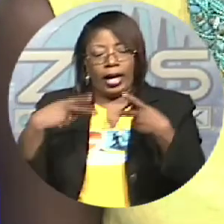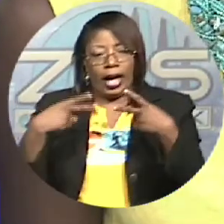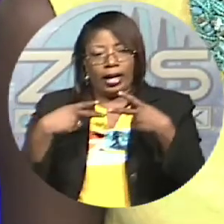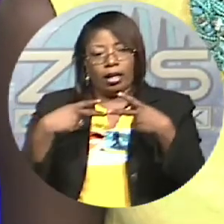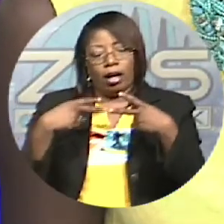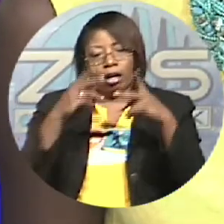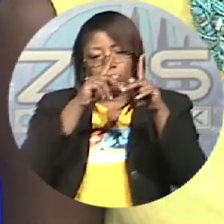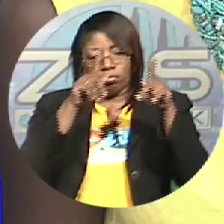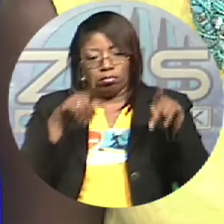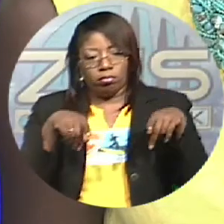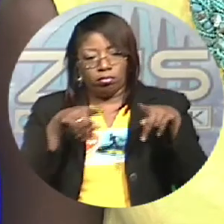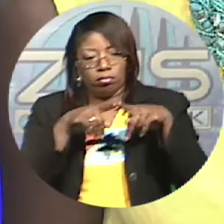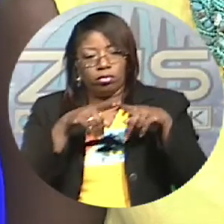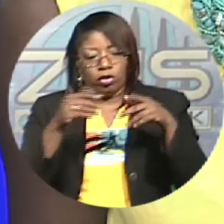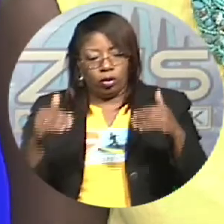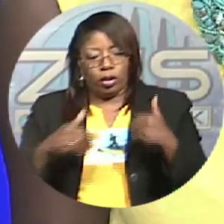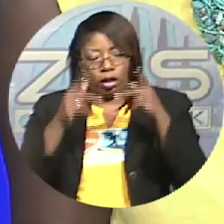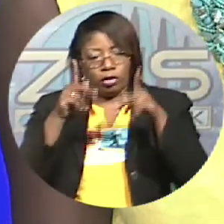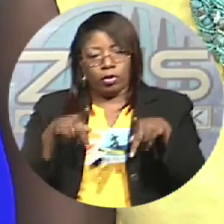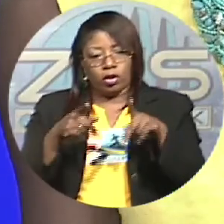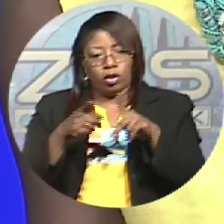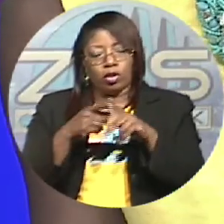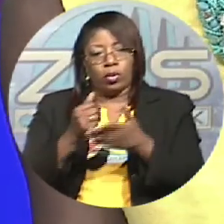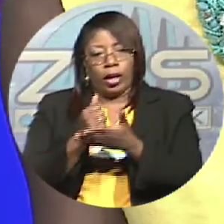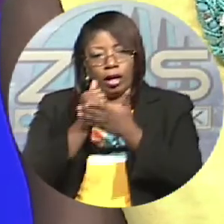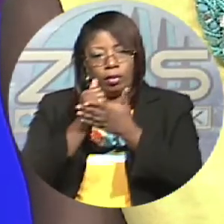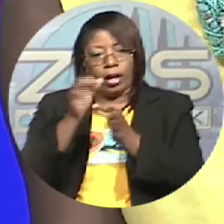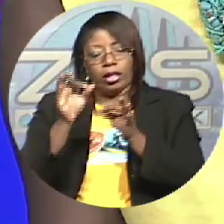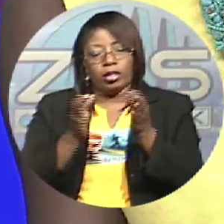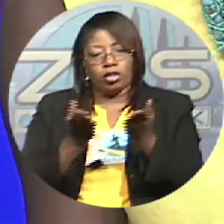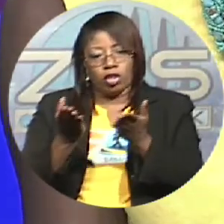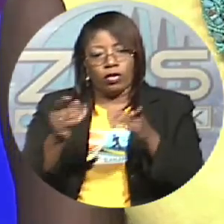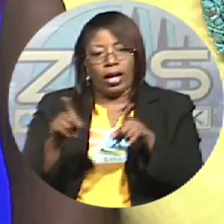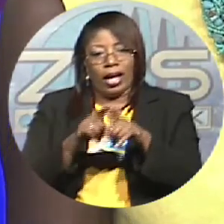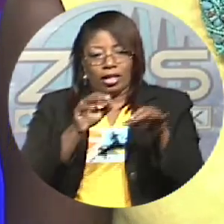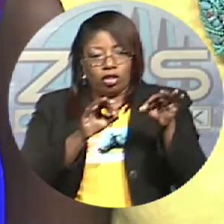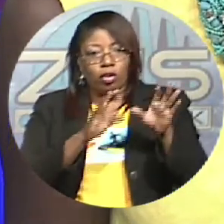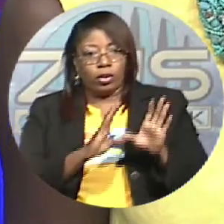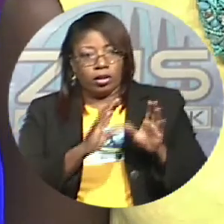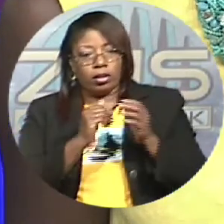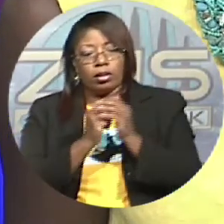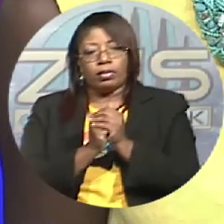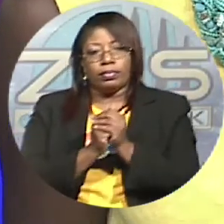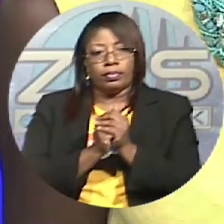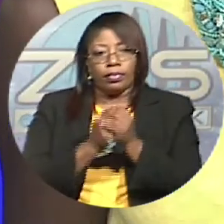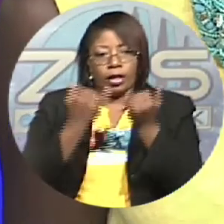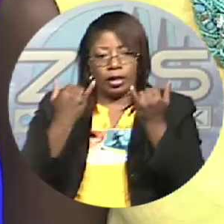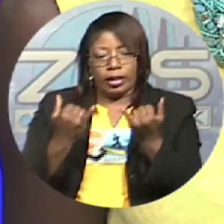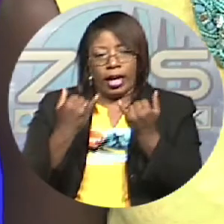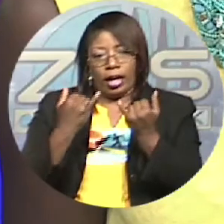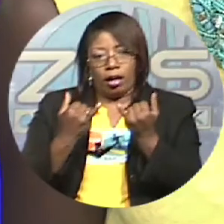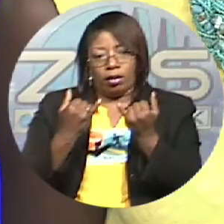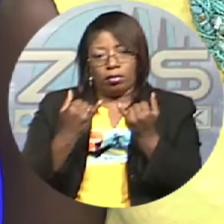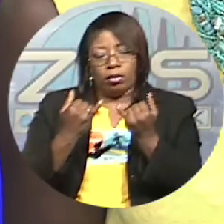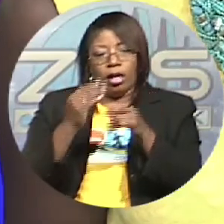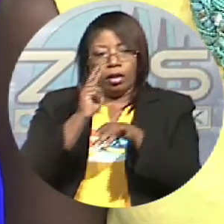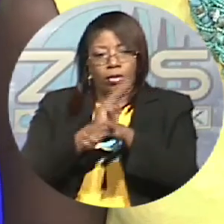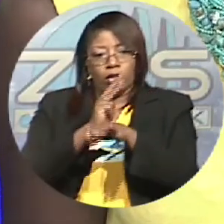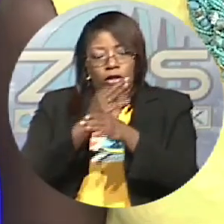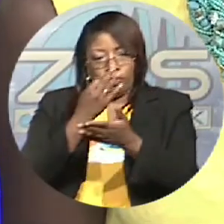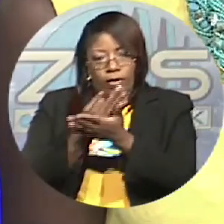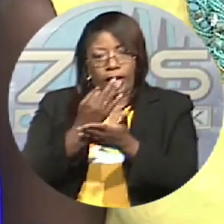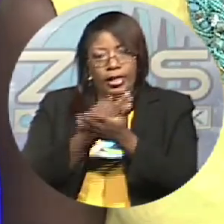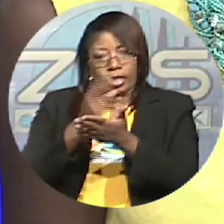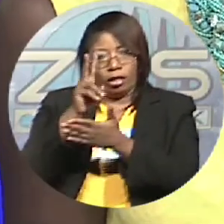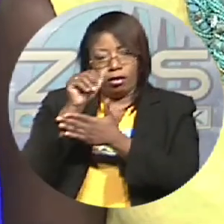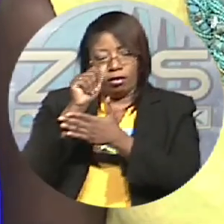flyer encouraging residents to serve as jurors. The Ministry of Finance and the Value-Added Tax Department announced